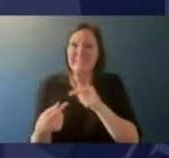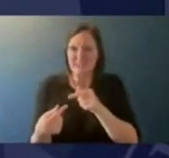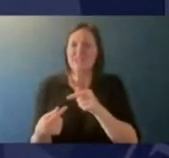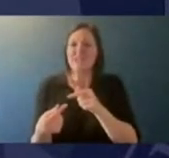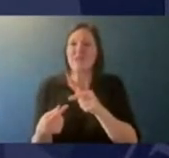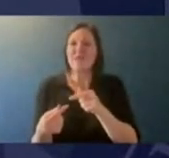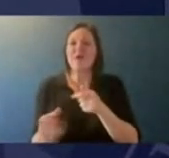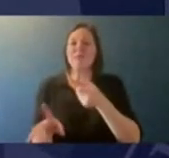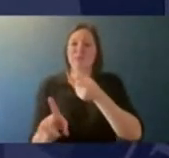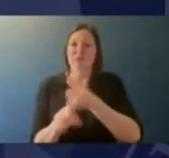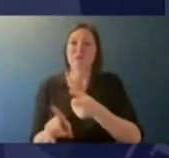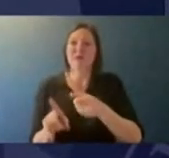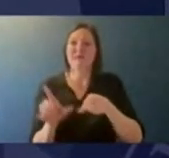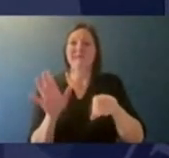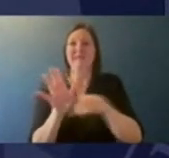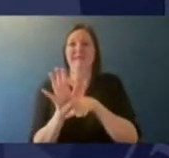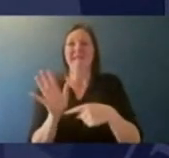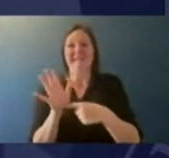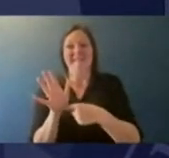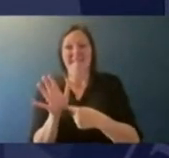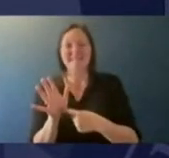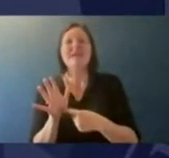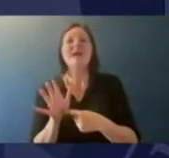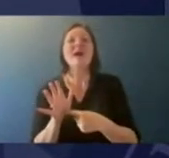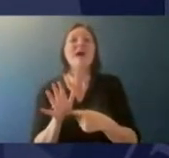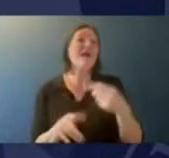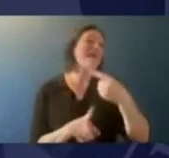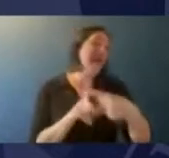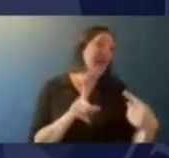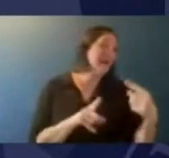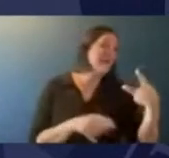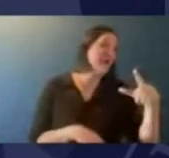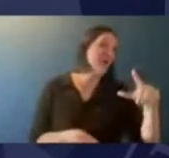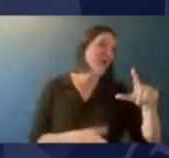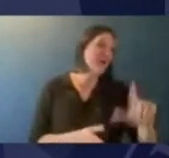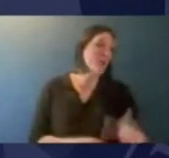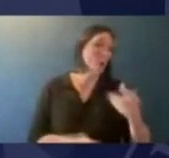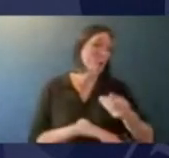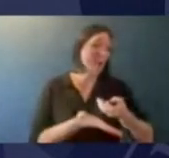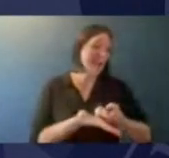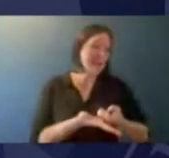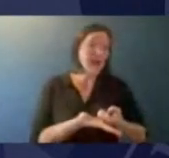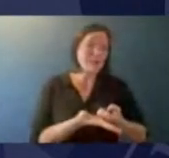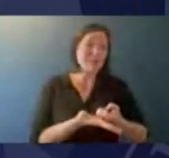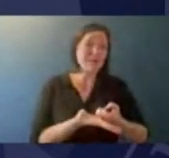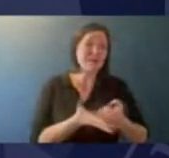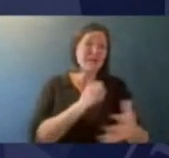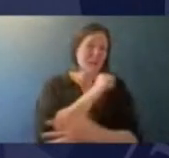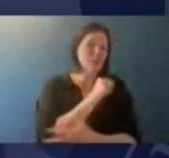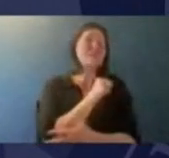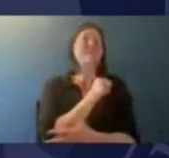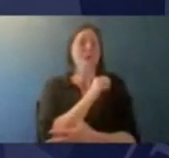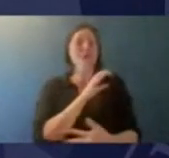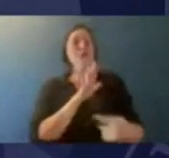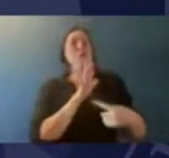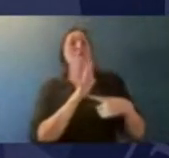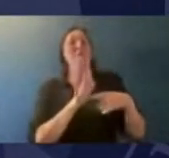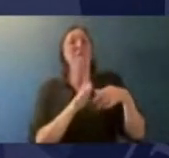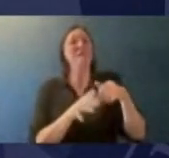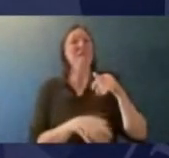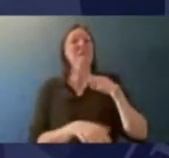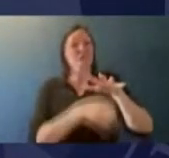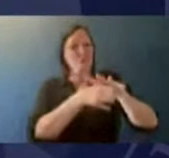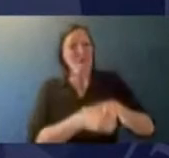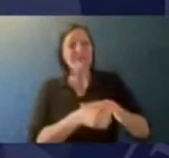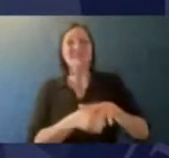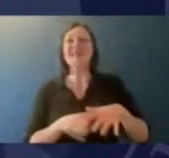all low-income countries are near or in debt distress. We know that the impacts of debt crises